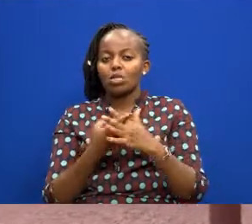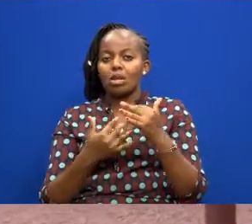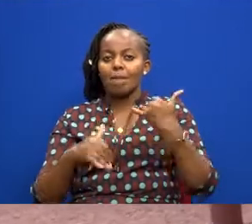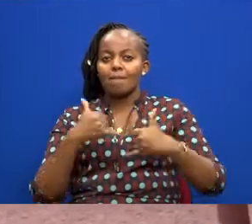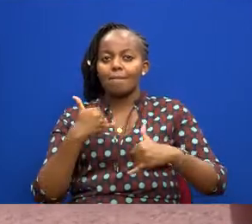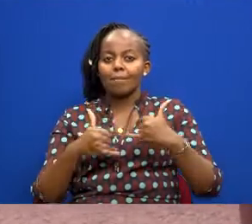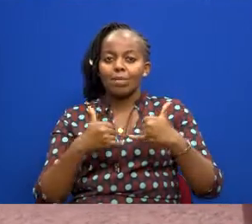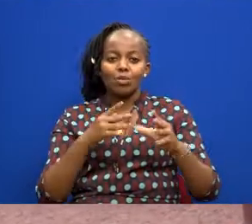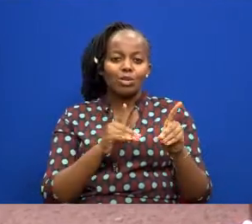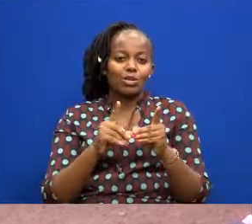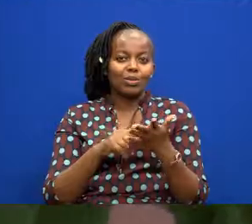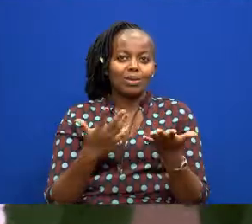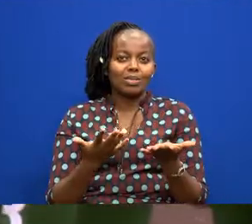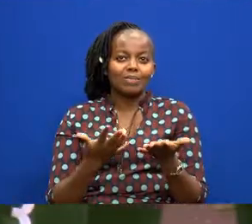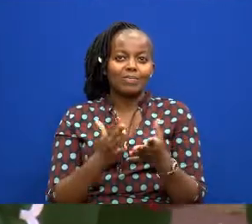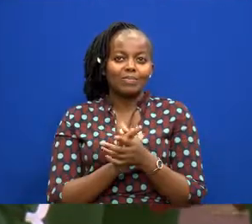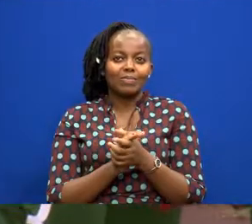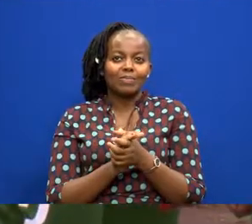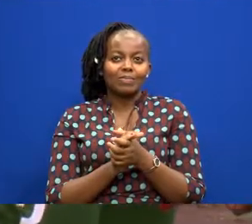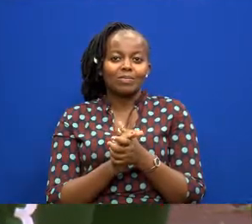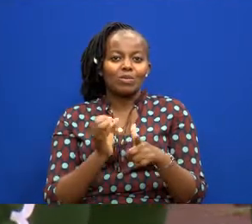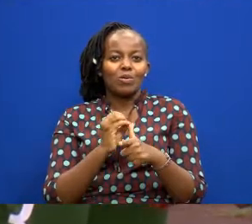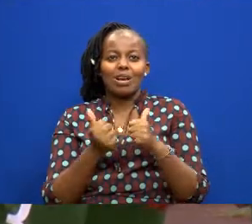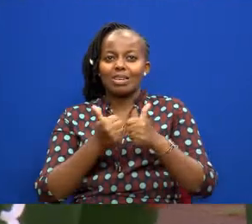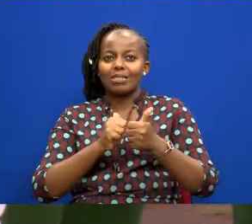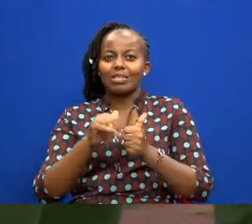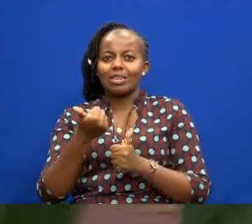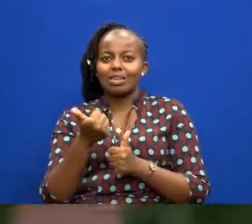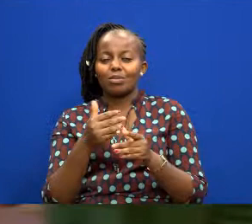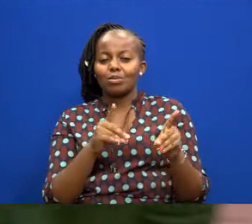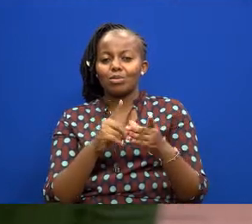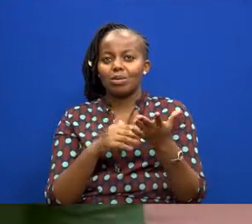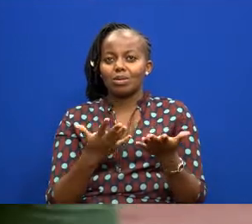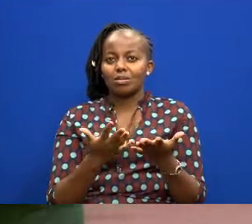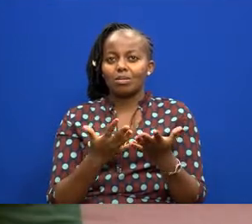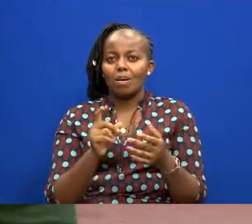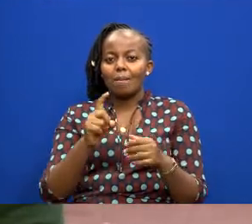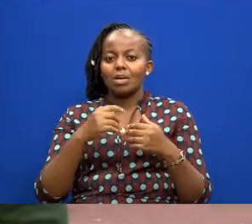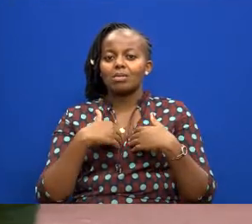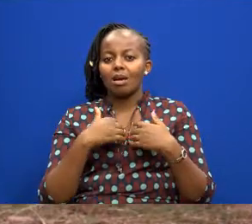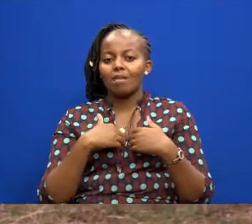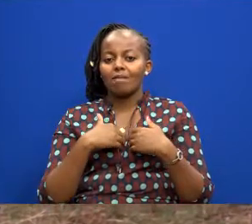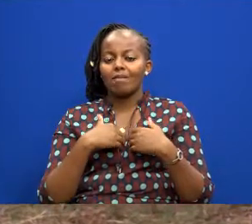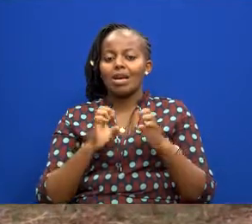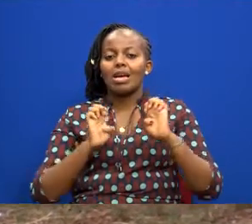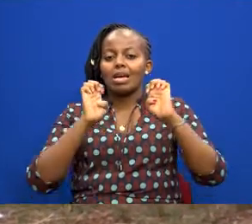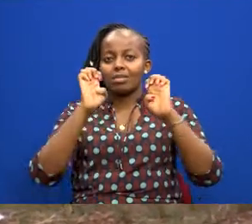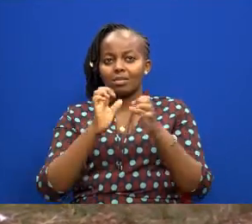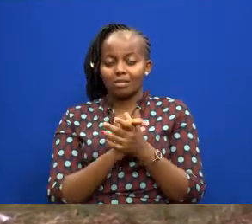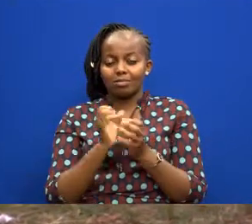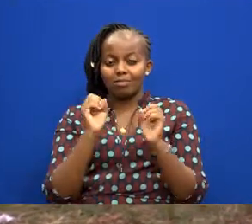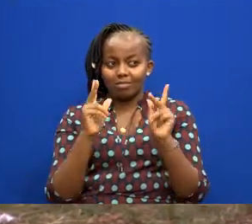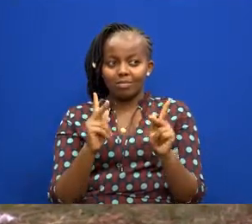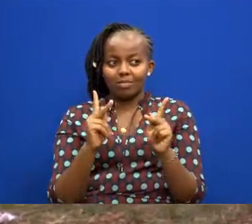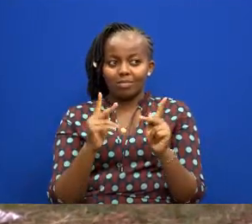game, before we start any active involvement, we have to do a warm-up. Sawa sawa? So can we